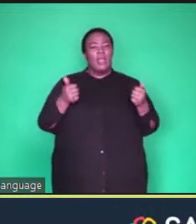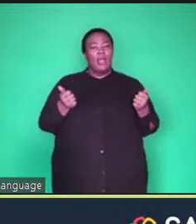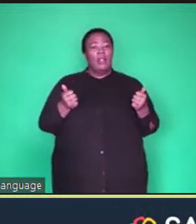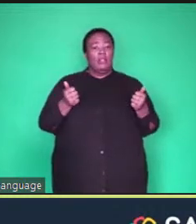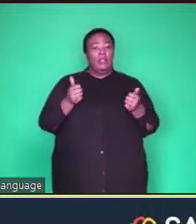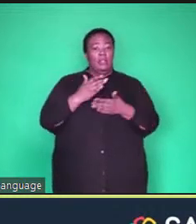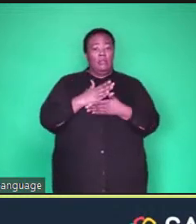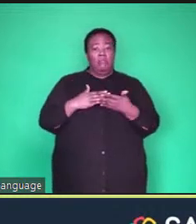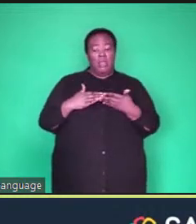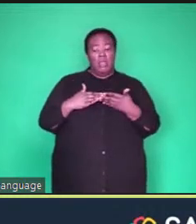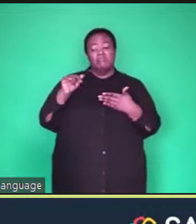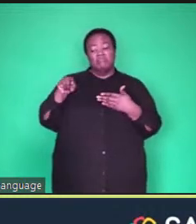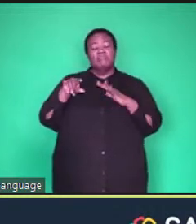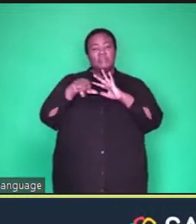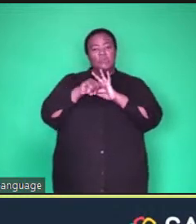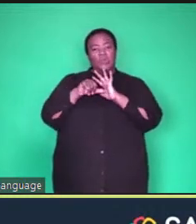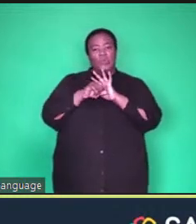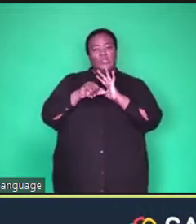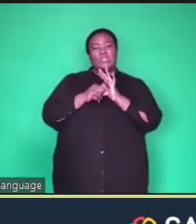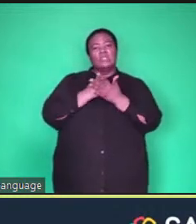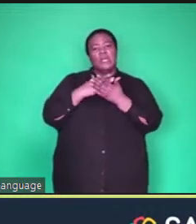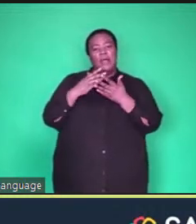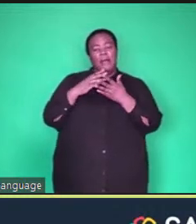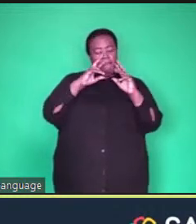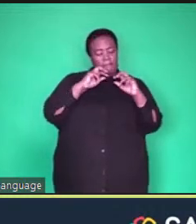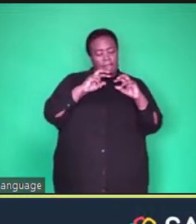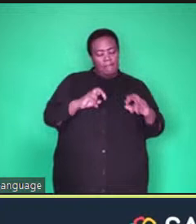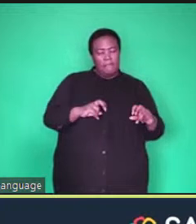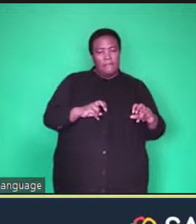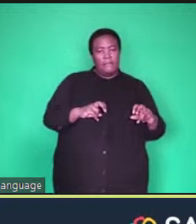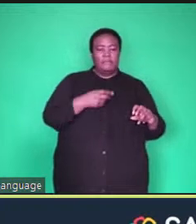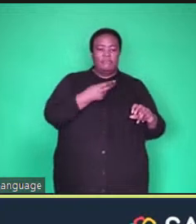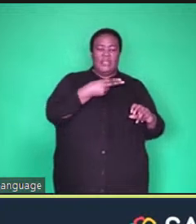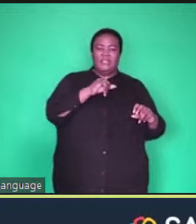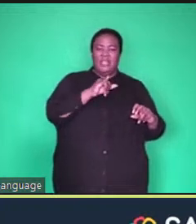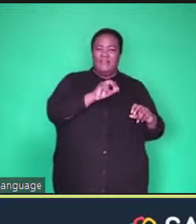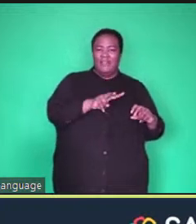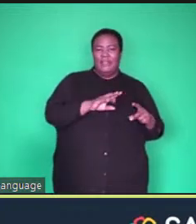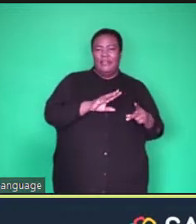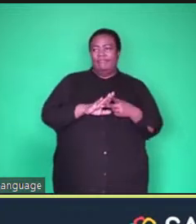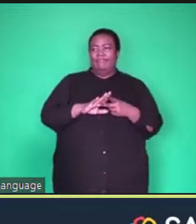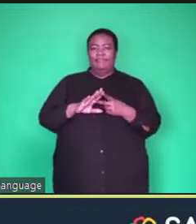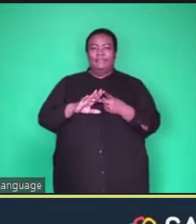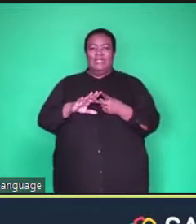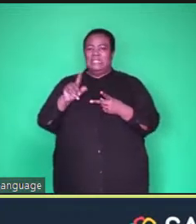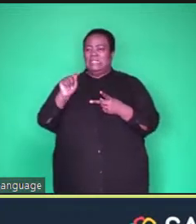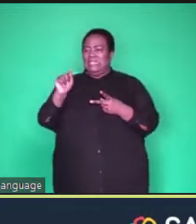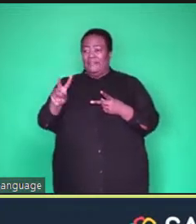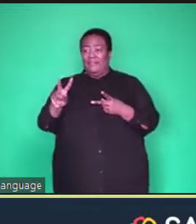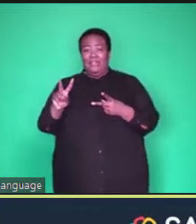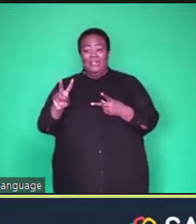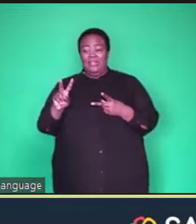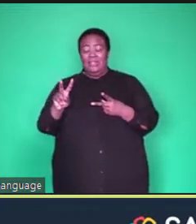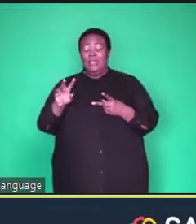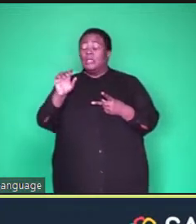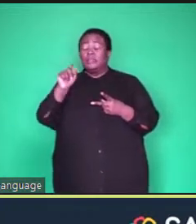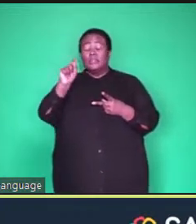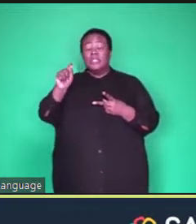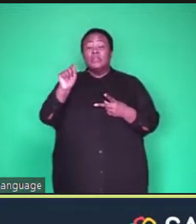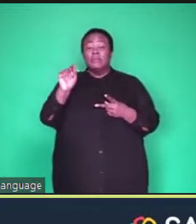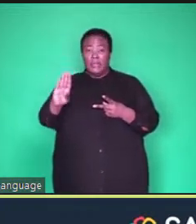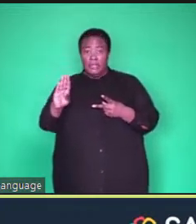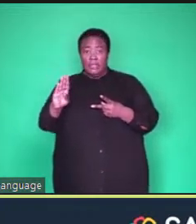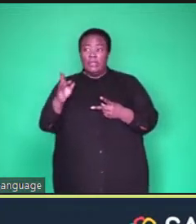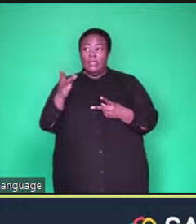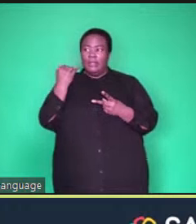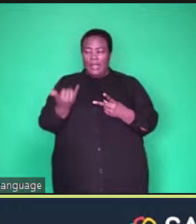is important. Some of this started coming up yesterday. HIV, TB, COVID-19 now in the country, non-communicable